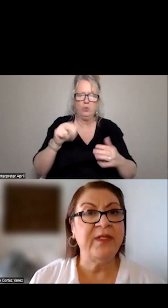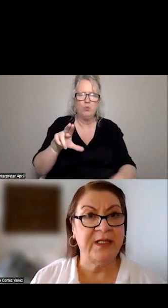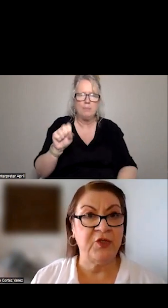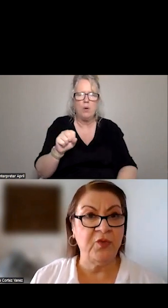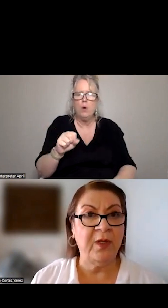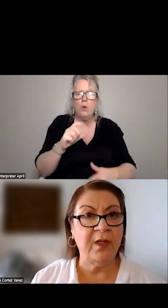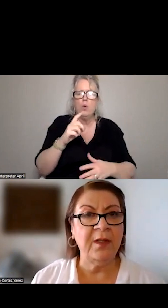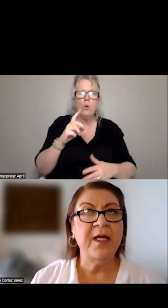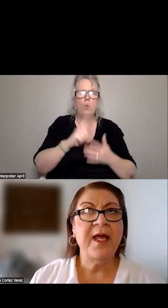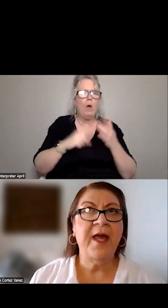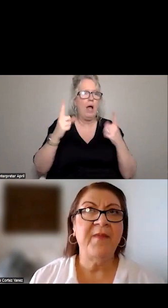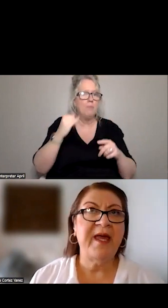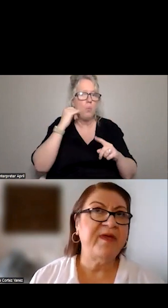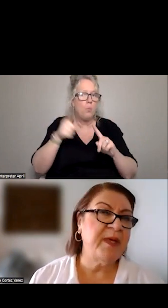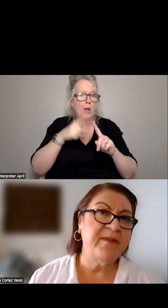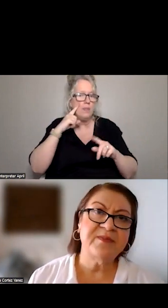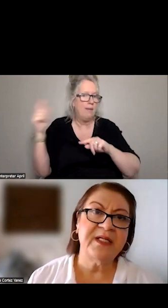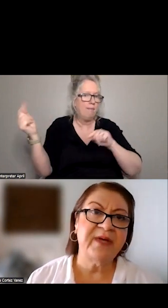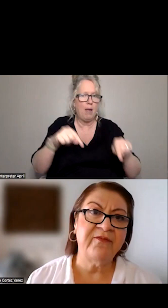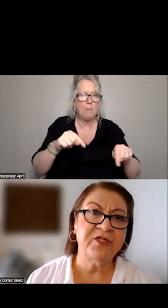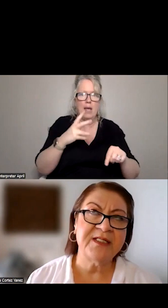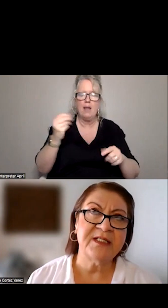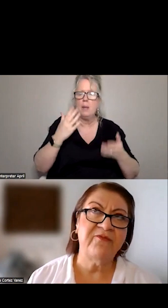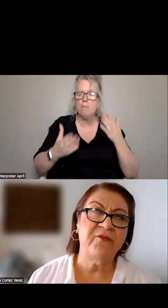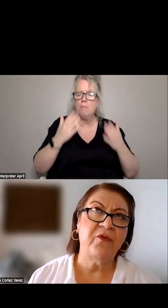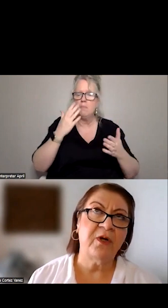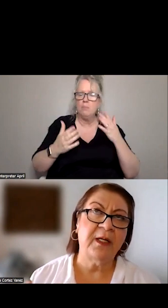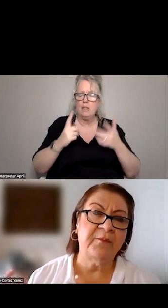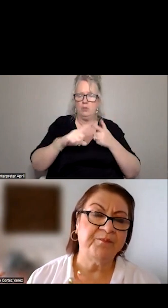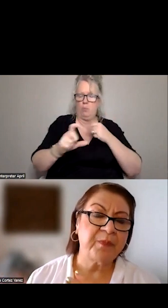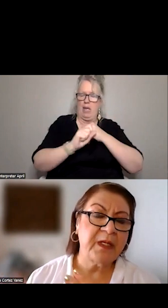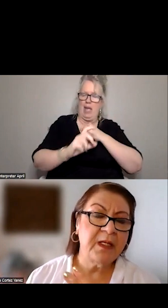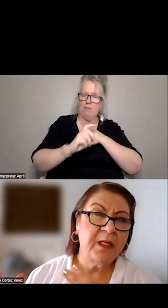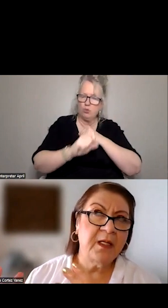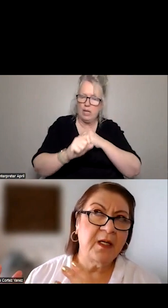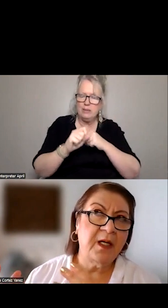will happen when they do call, having maybe some kind of advertising for